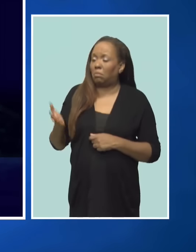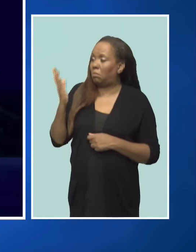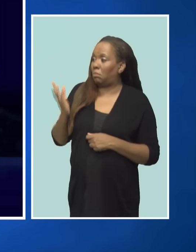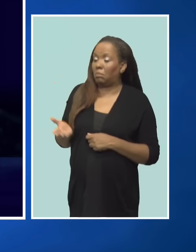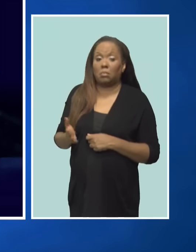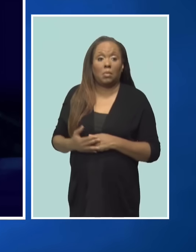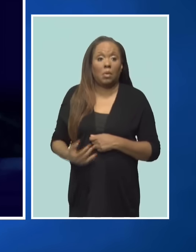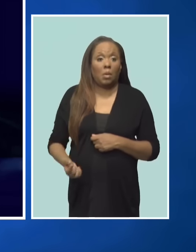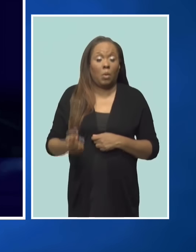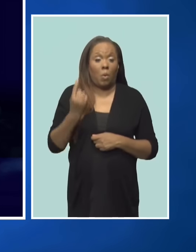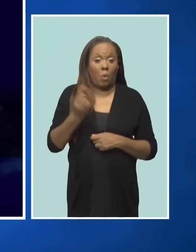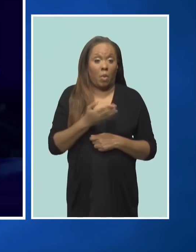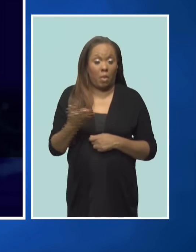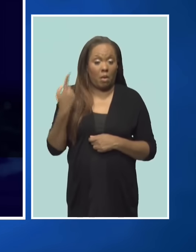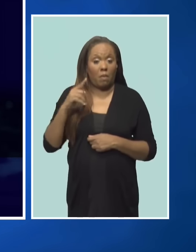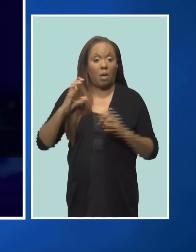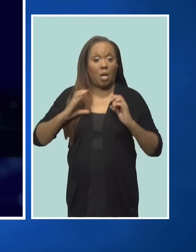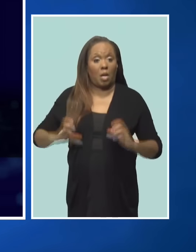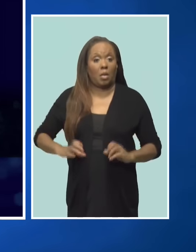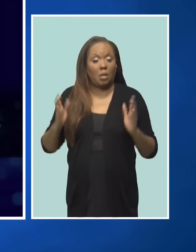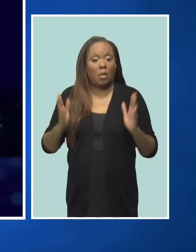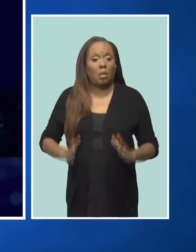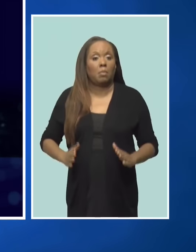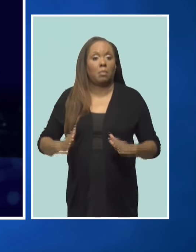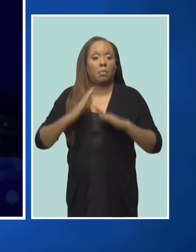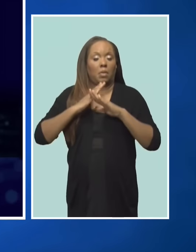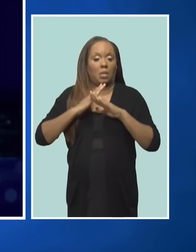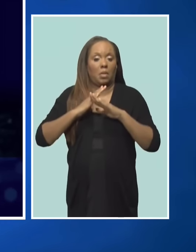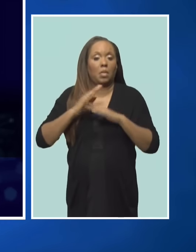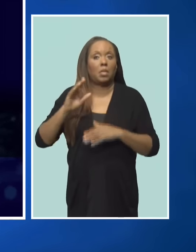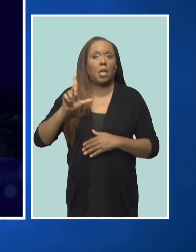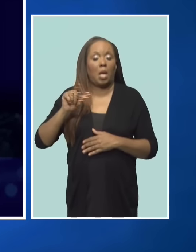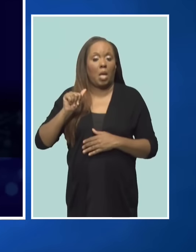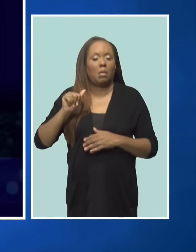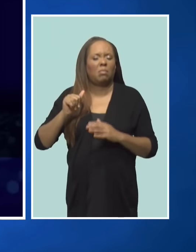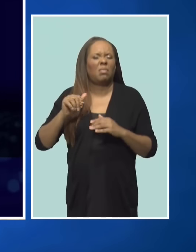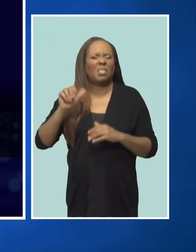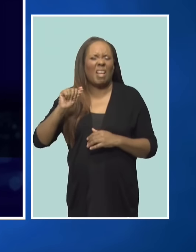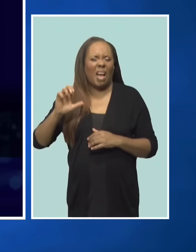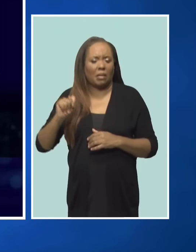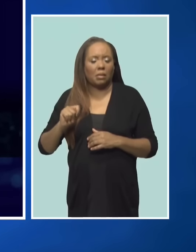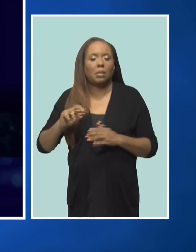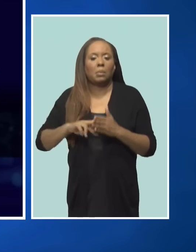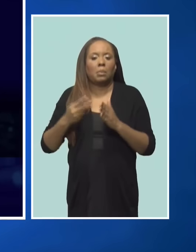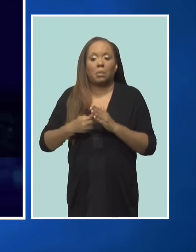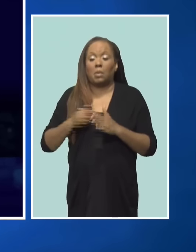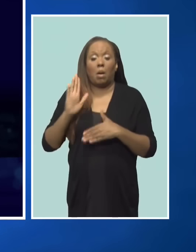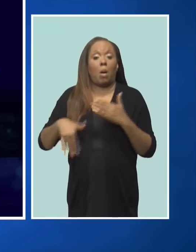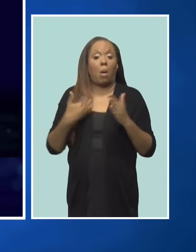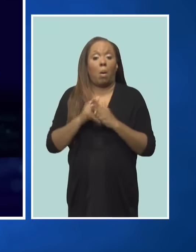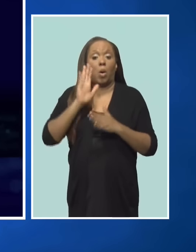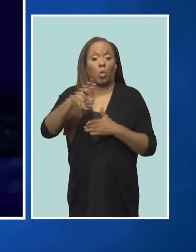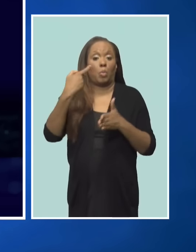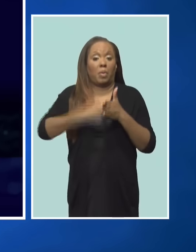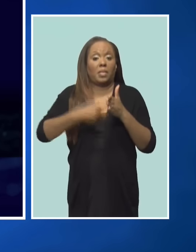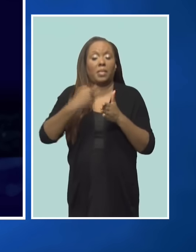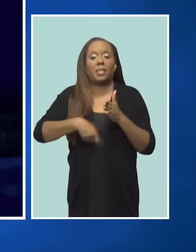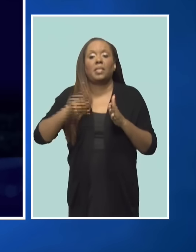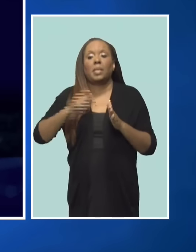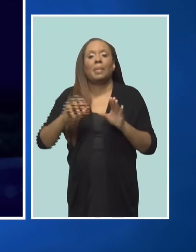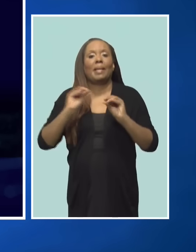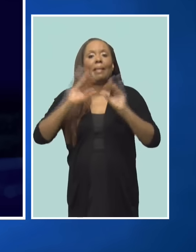of the provisions of the Consumer Protection Act, CAP 326D, is that prices should be clearly marked on goods,